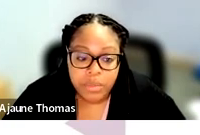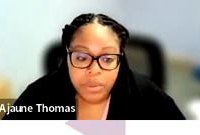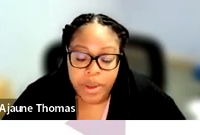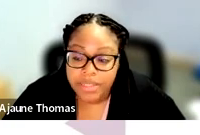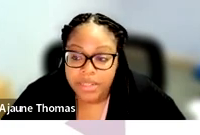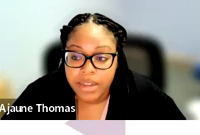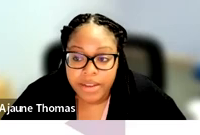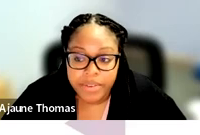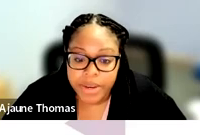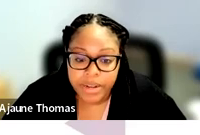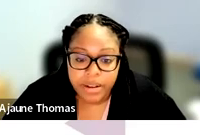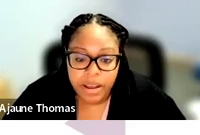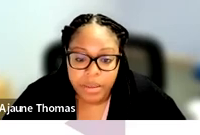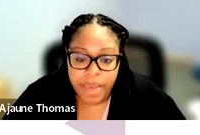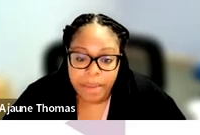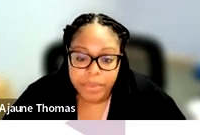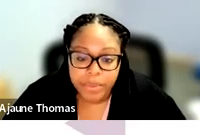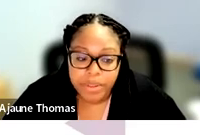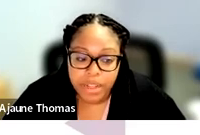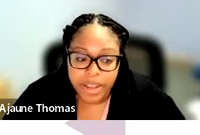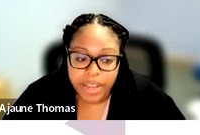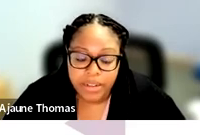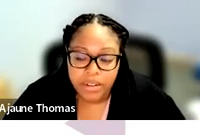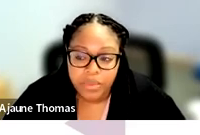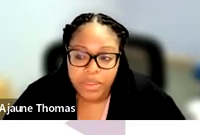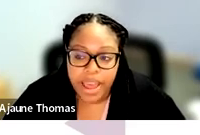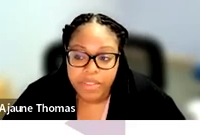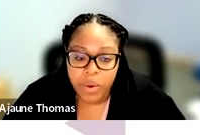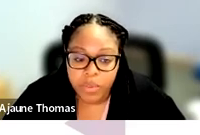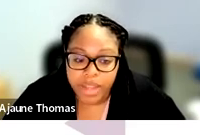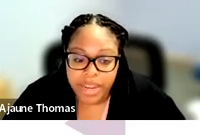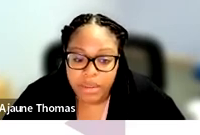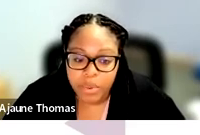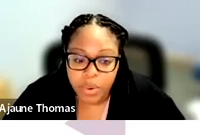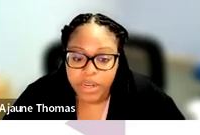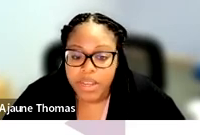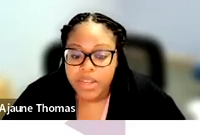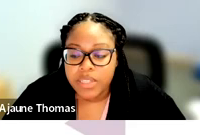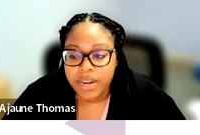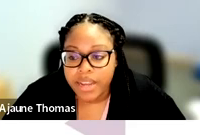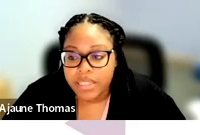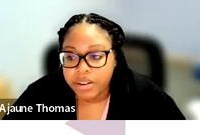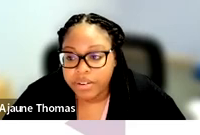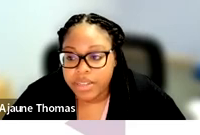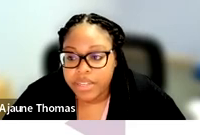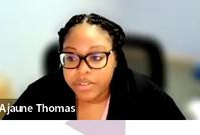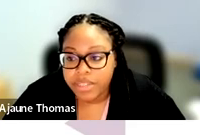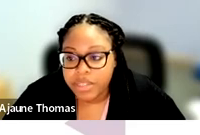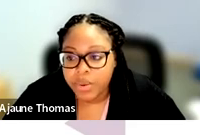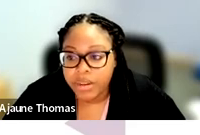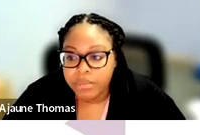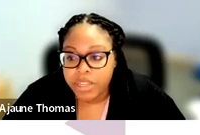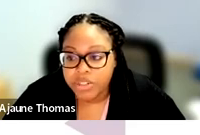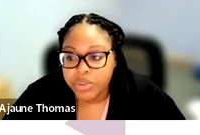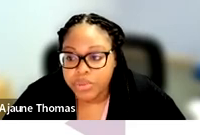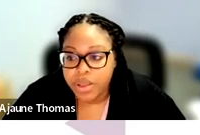are available practically everywhere. Apple, on the other hand, they have their own Lightning port to connect certain accessories. So